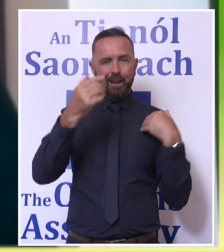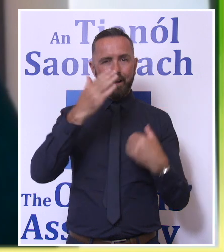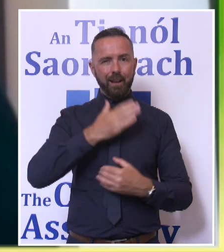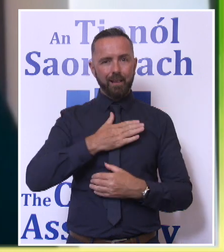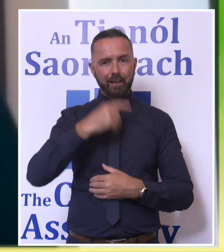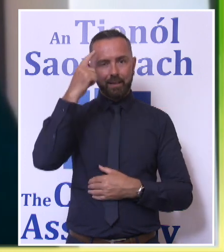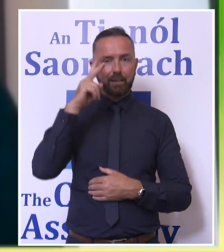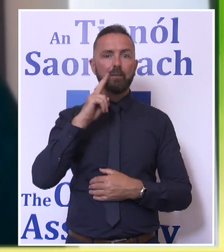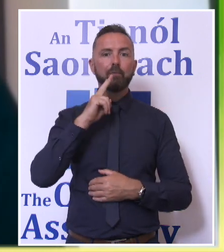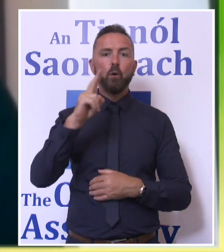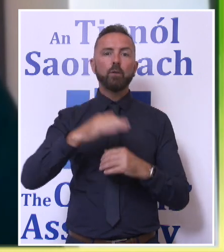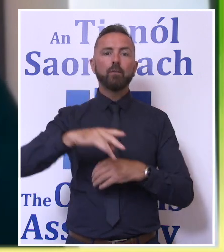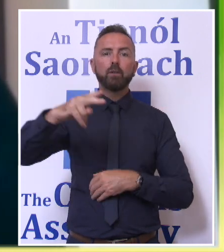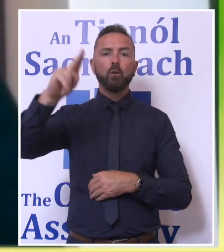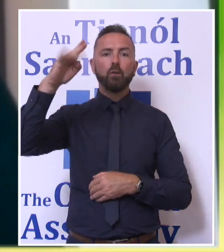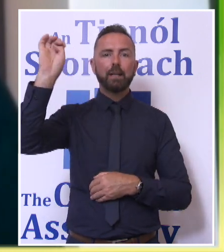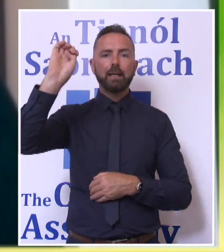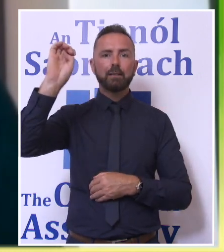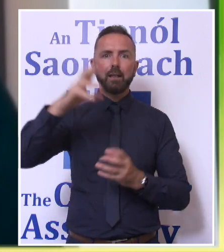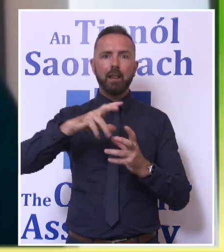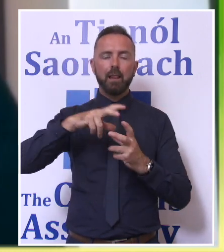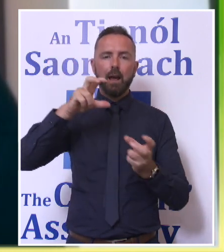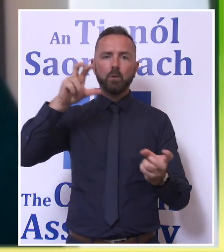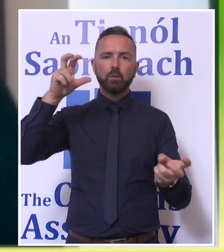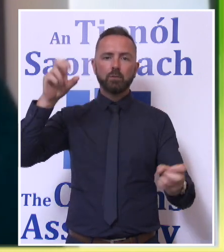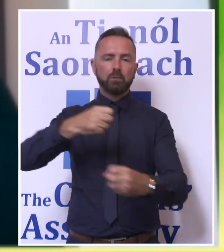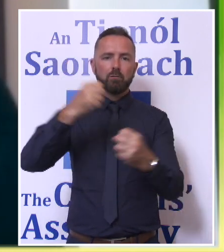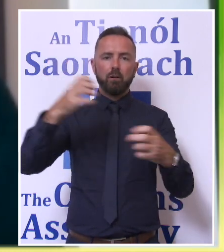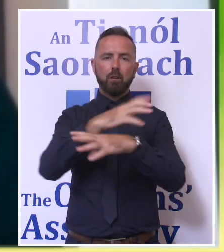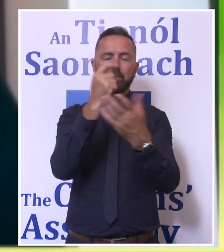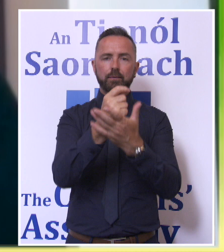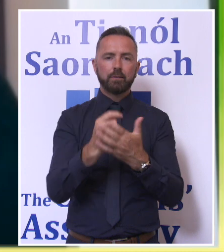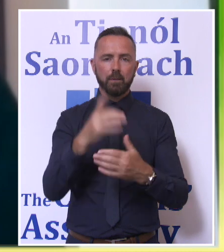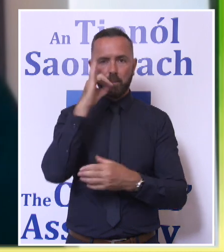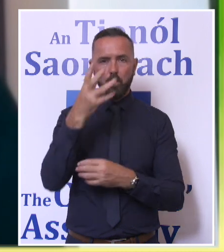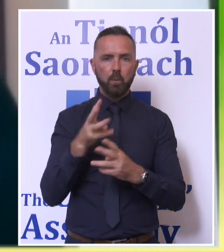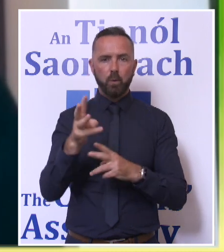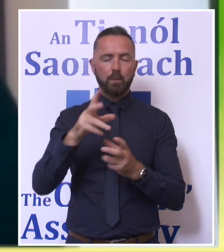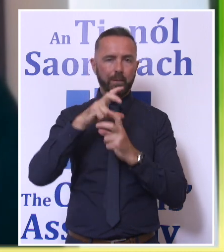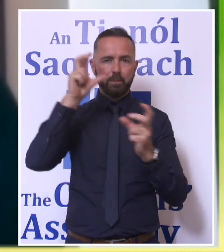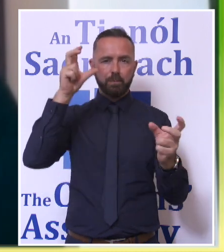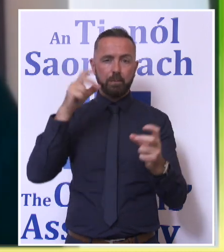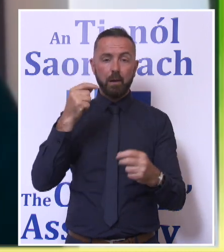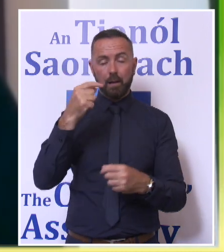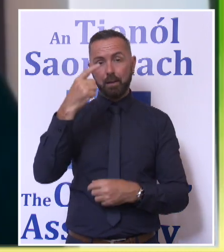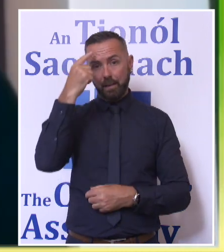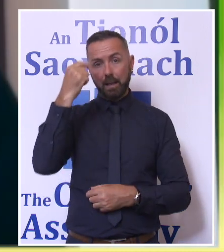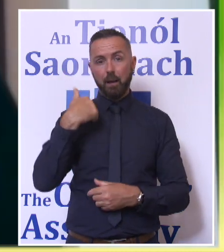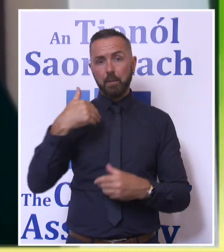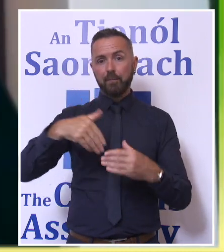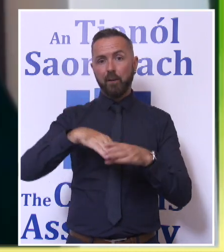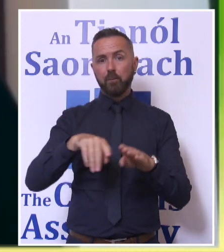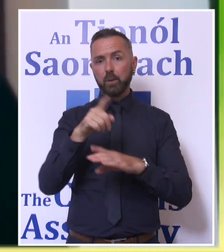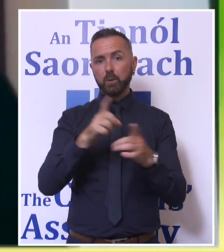of England is getting louder and stronger all of the time, and hopefully we've played a part in that. In terms of the